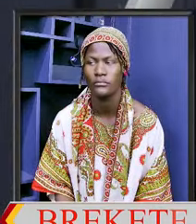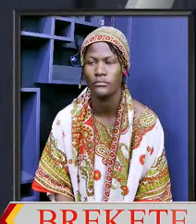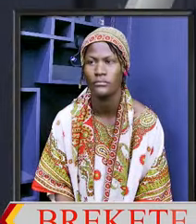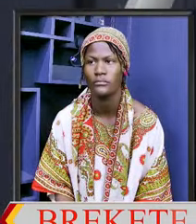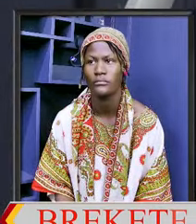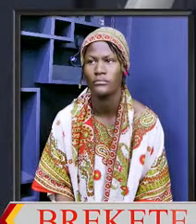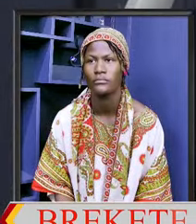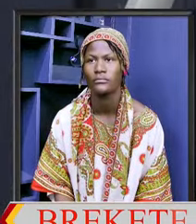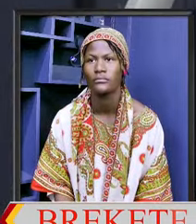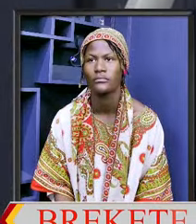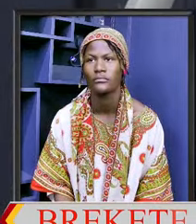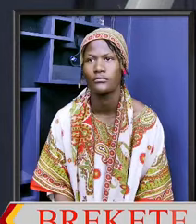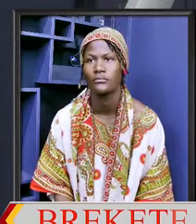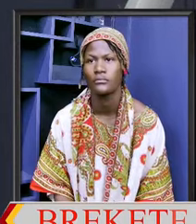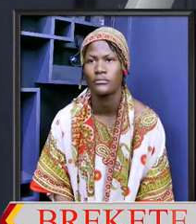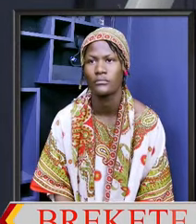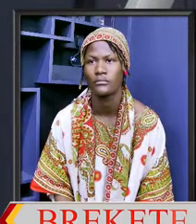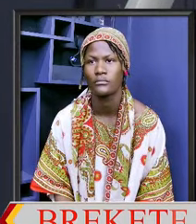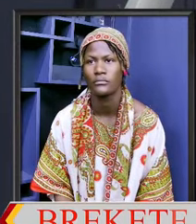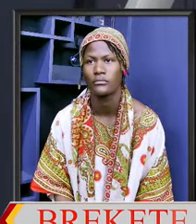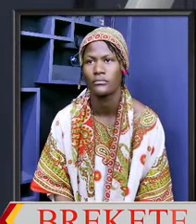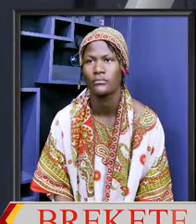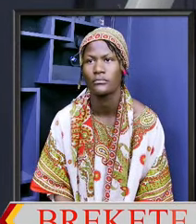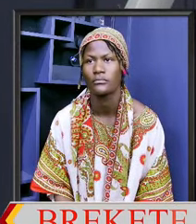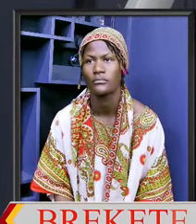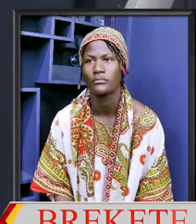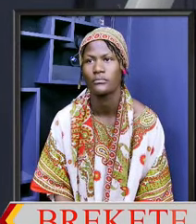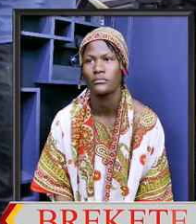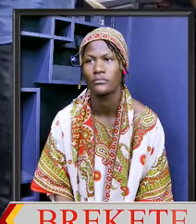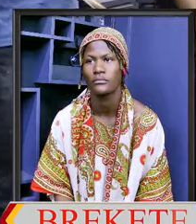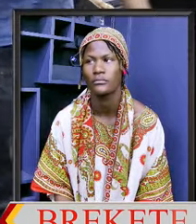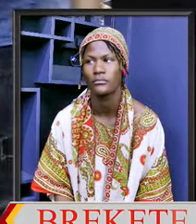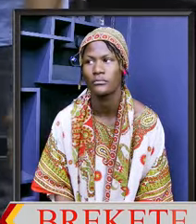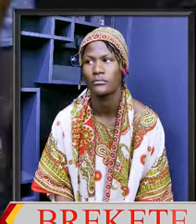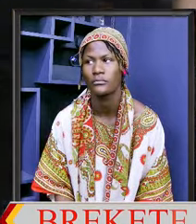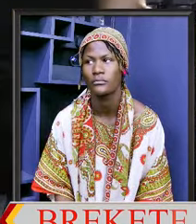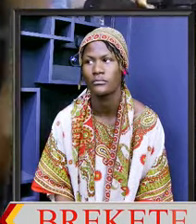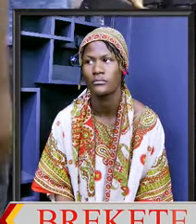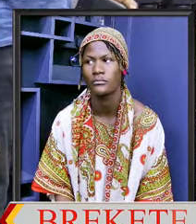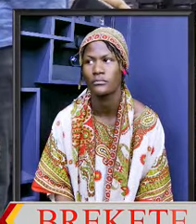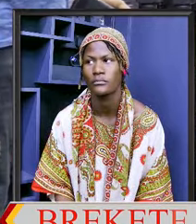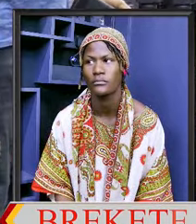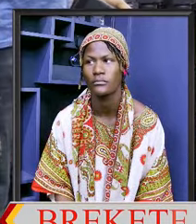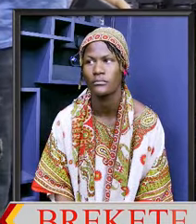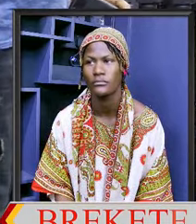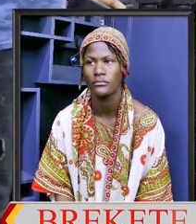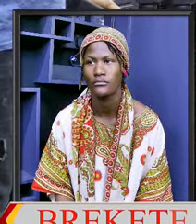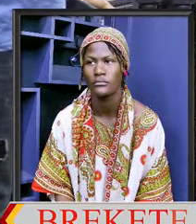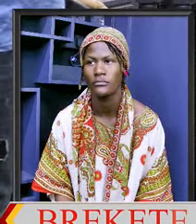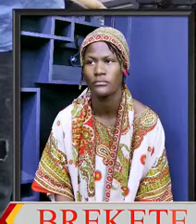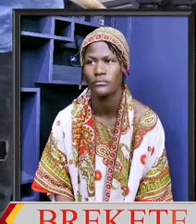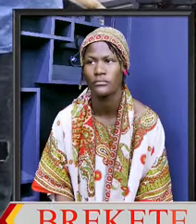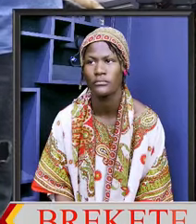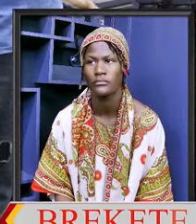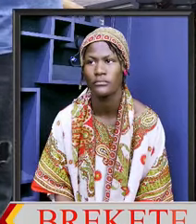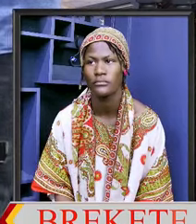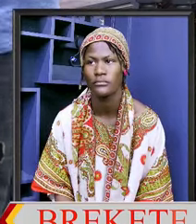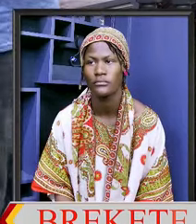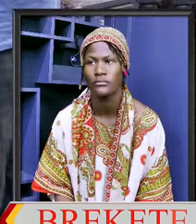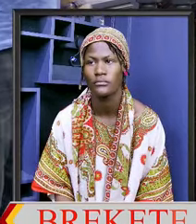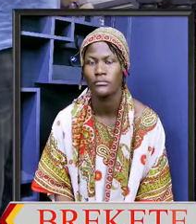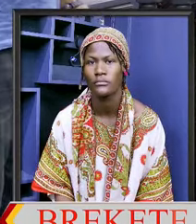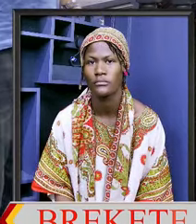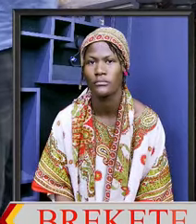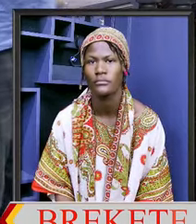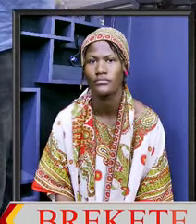Oh, God, they go. We miss the opportunity where you for take back. If to say he, as he enter, he